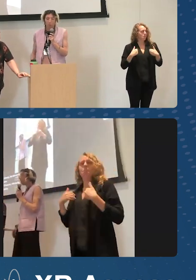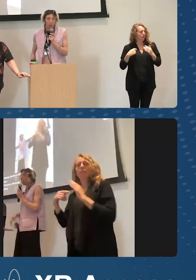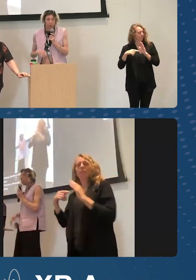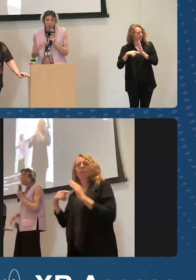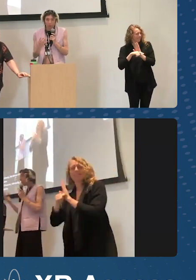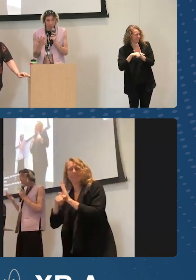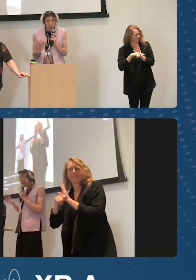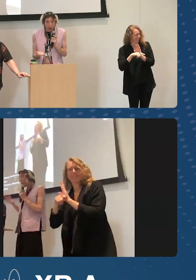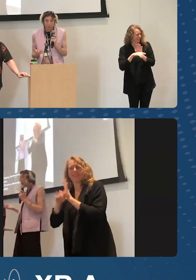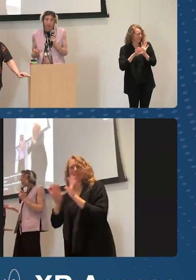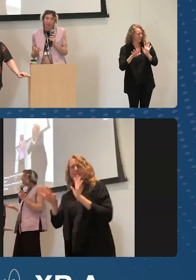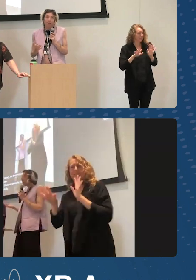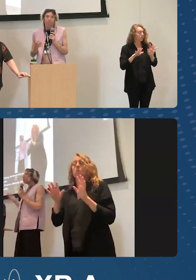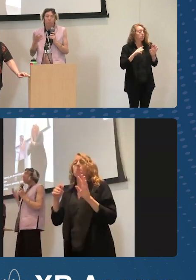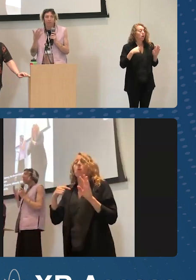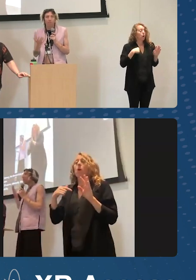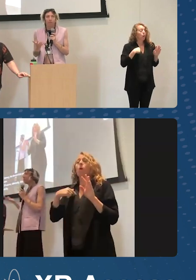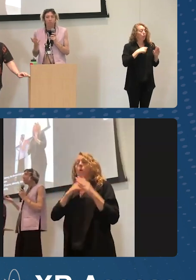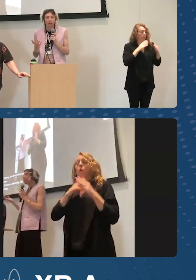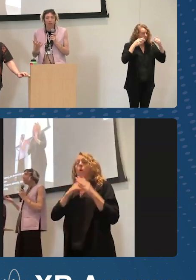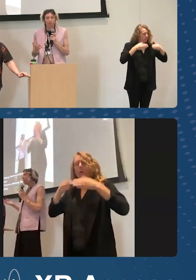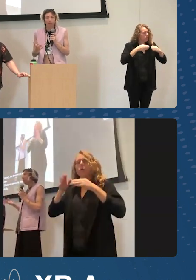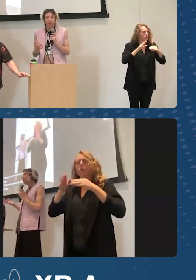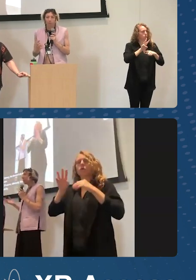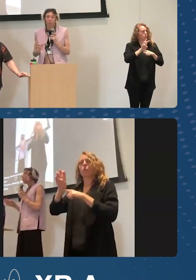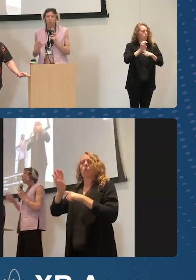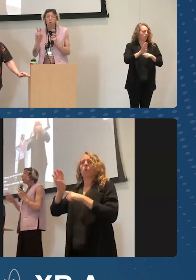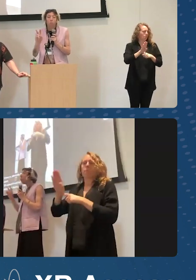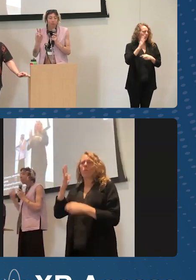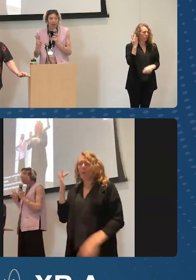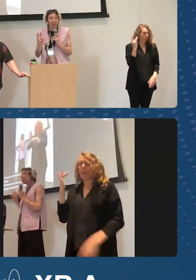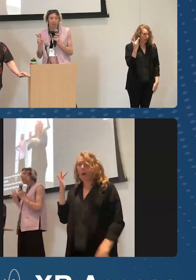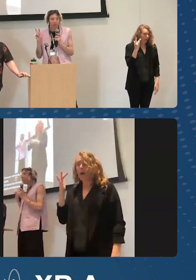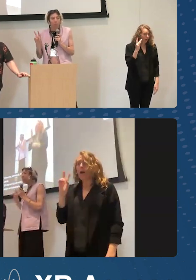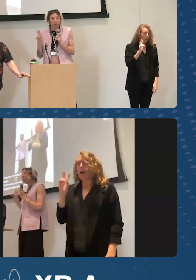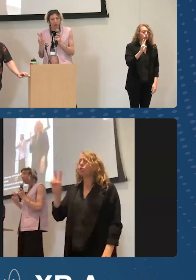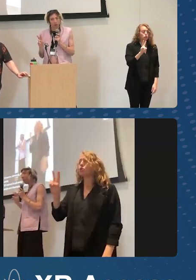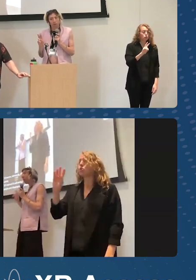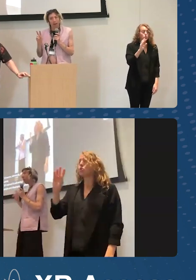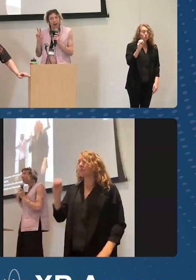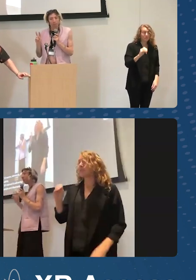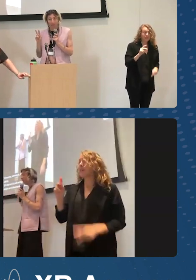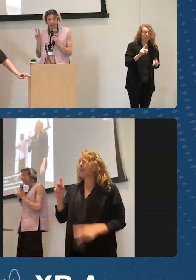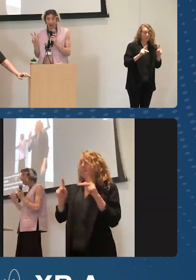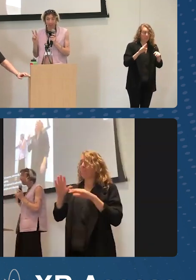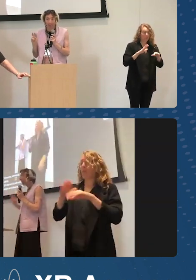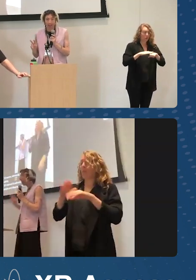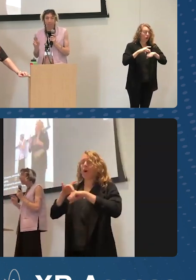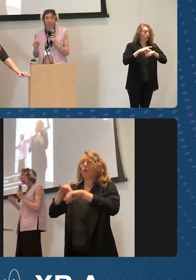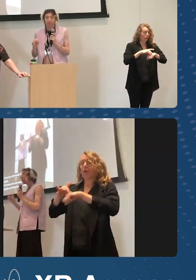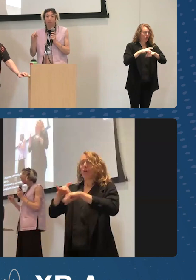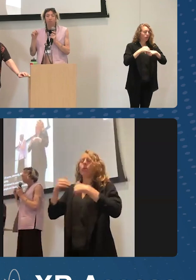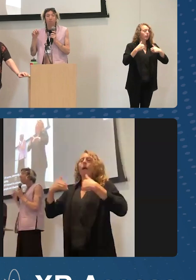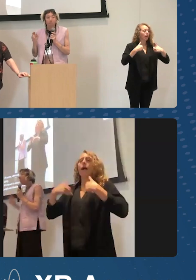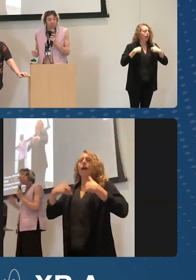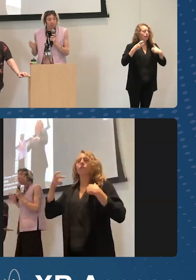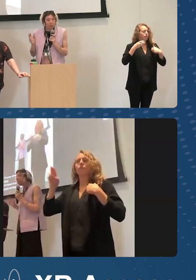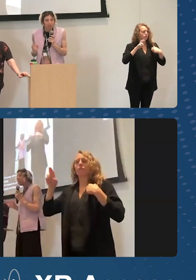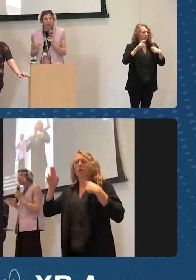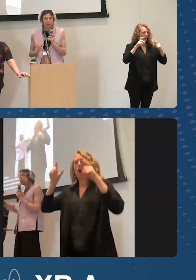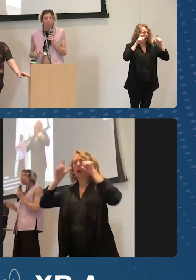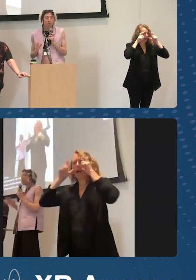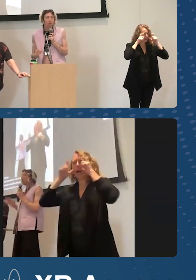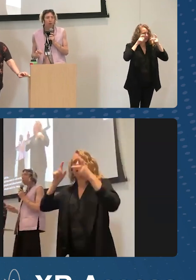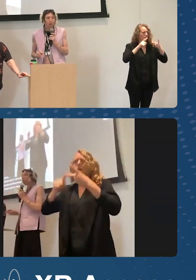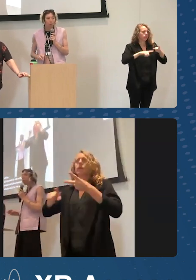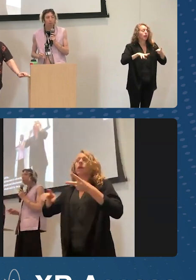so we're built for the web specifically because 2% of people on Earth have a VR headset.